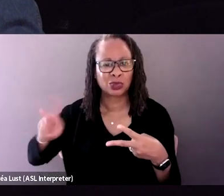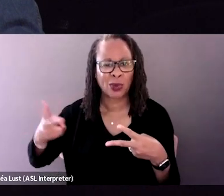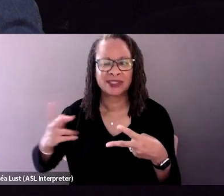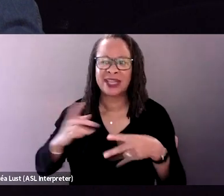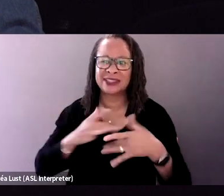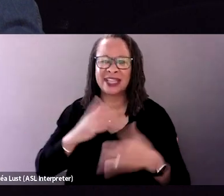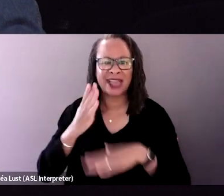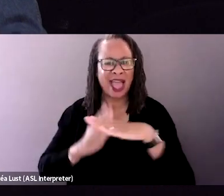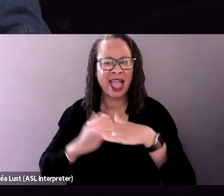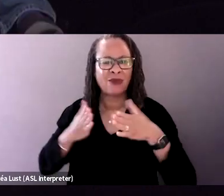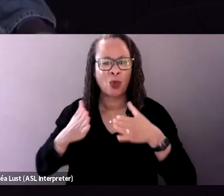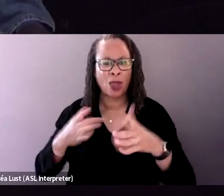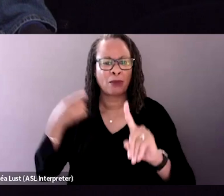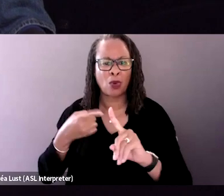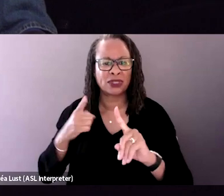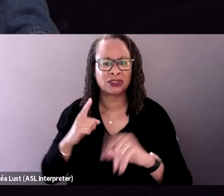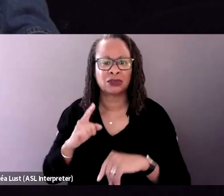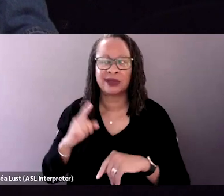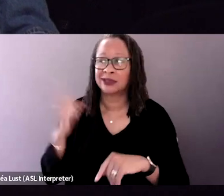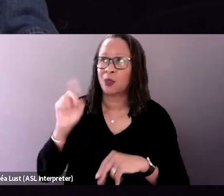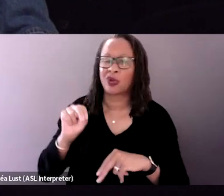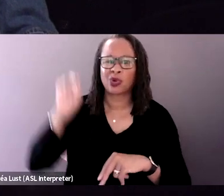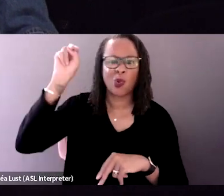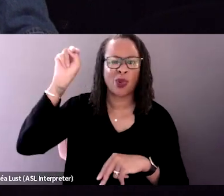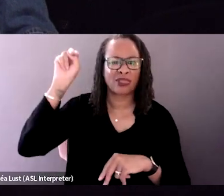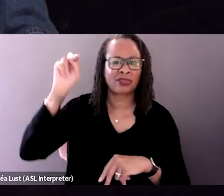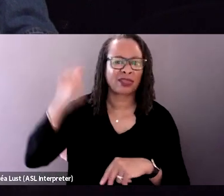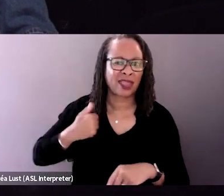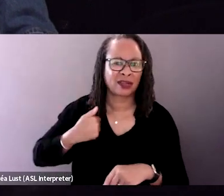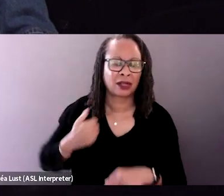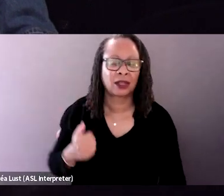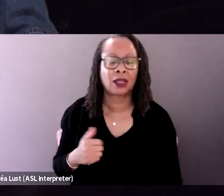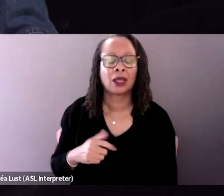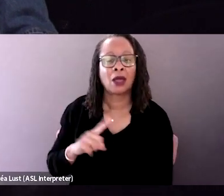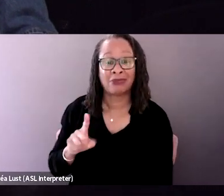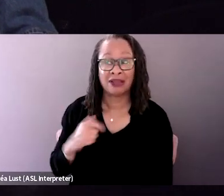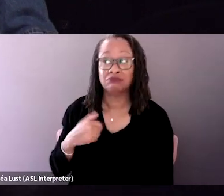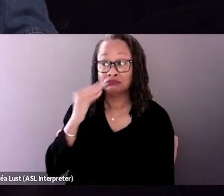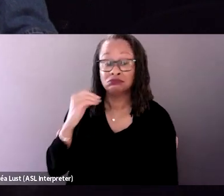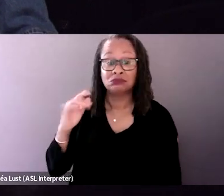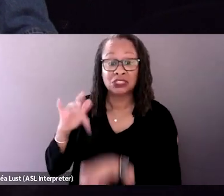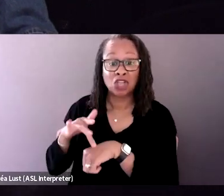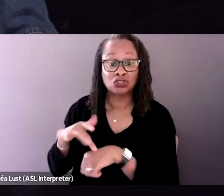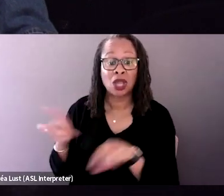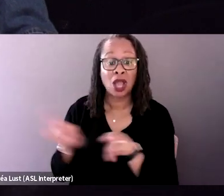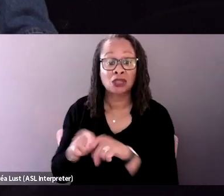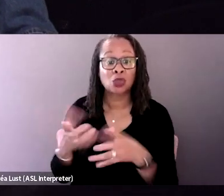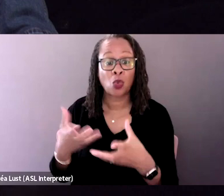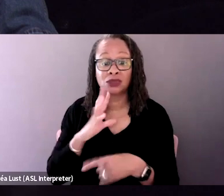point to somewhere further north. But I've been there, and so I also want you to talk